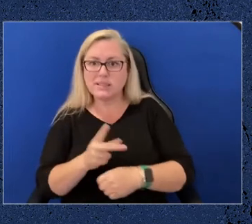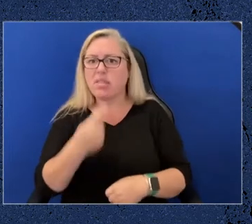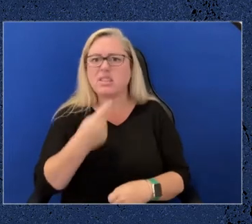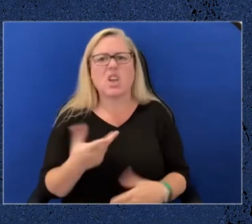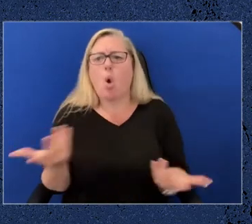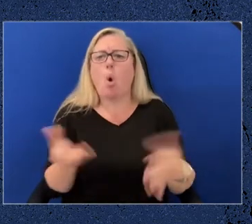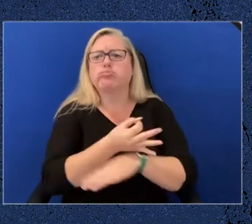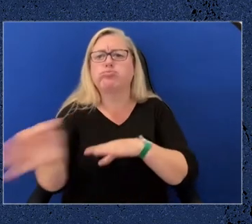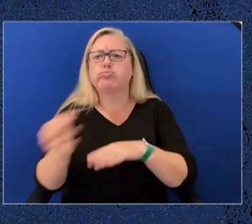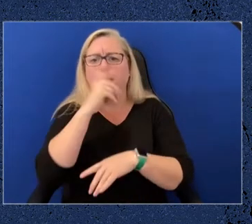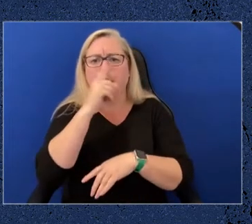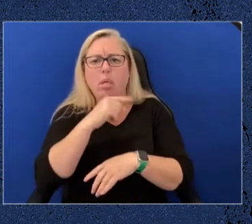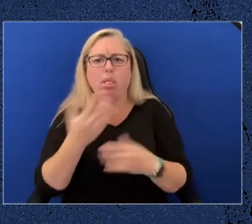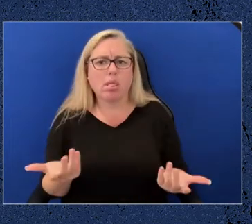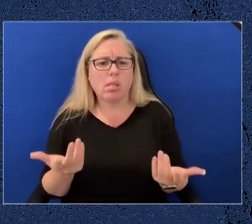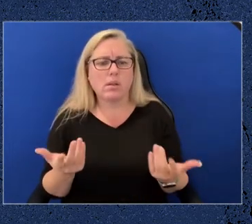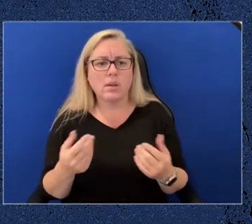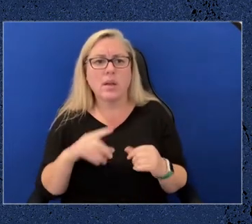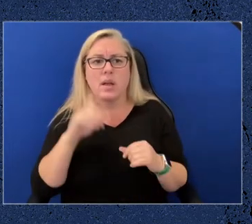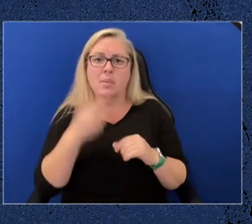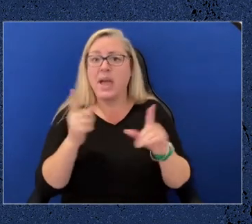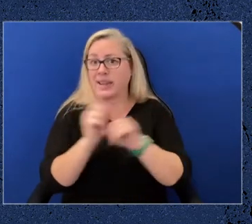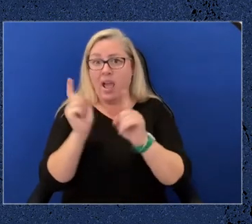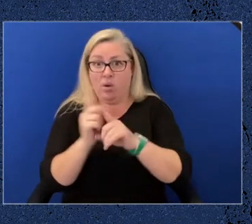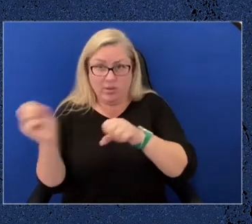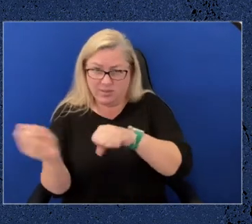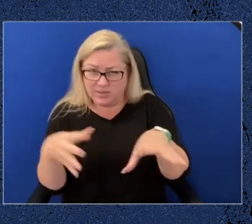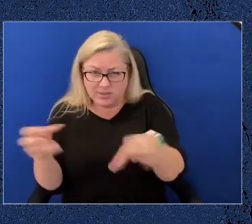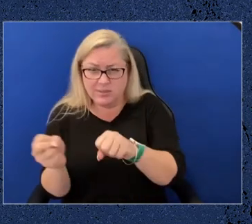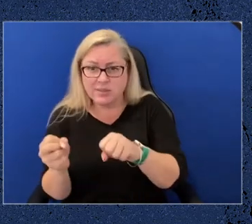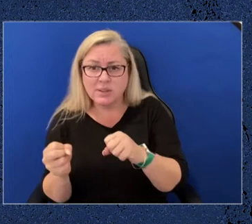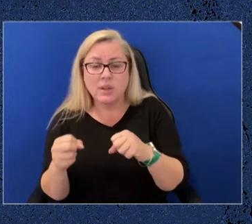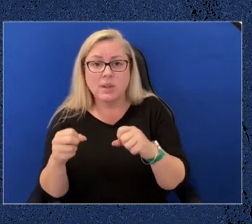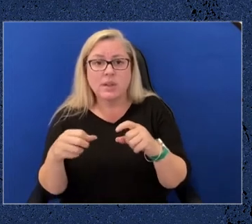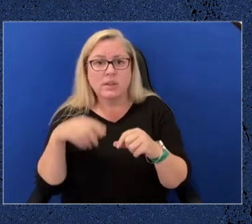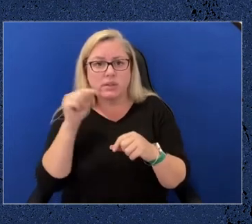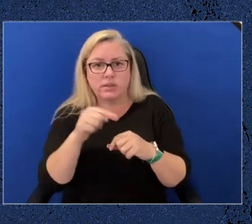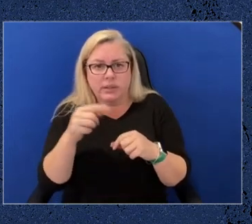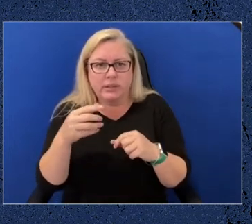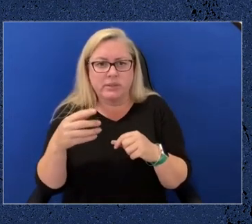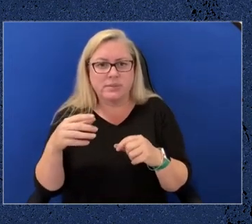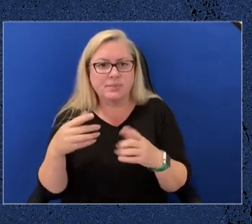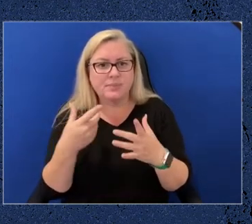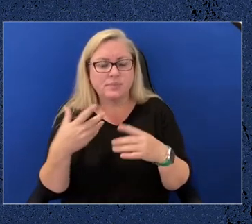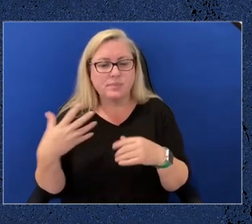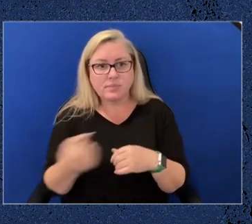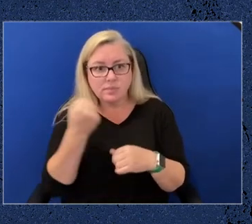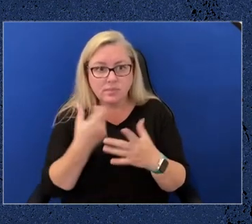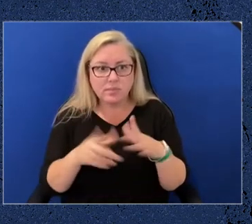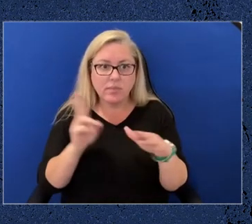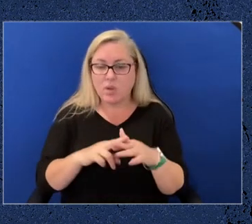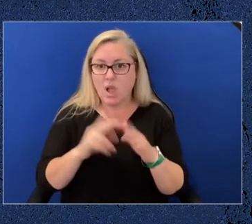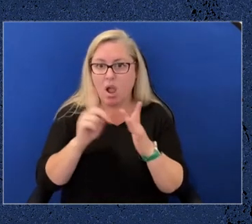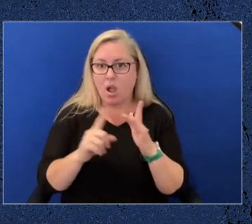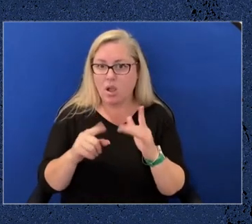you know. And now we're forced into this kind of gaslighting, or, you know, appropriate thing saying, well, you know, you've got to say that you own land if you want it, or, you know, if you want your IP protected, you've got to do it